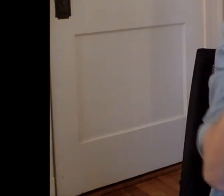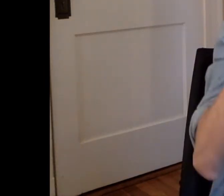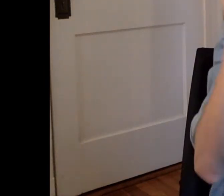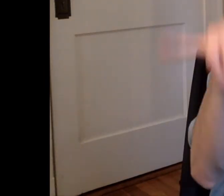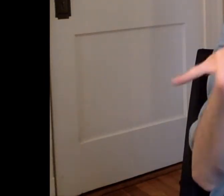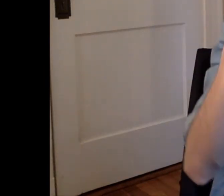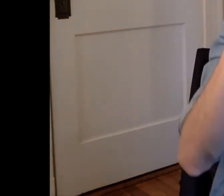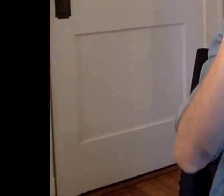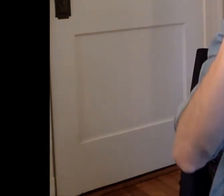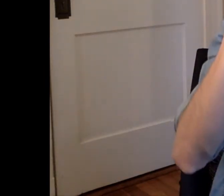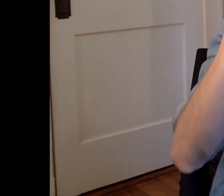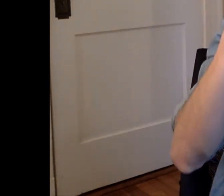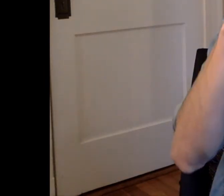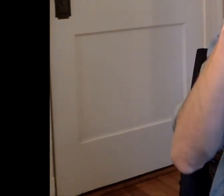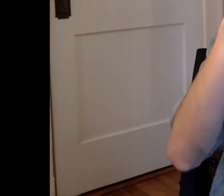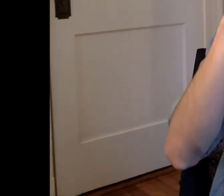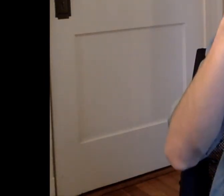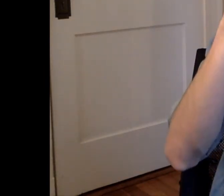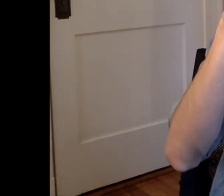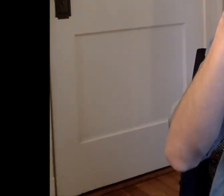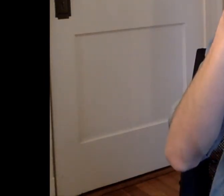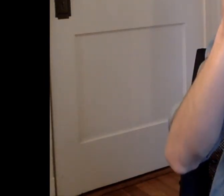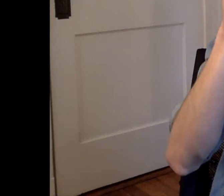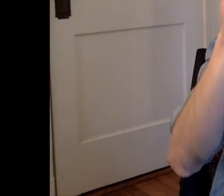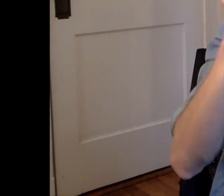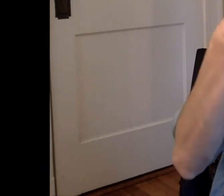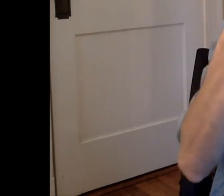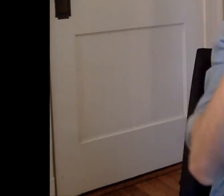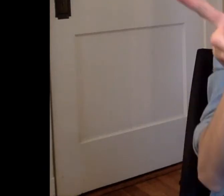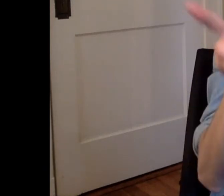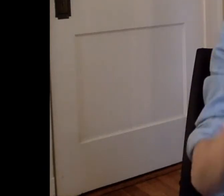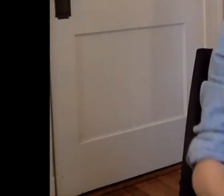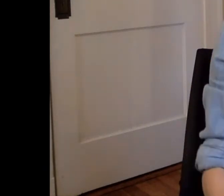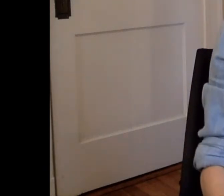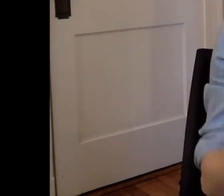In this video, I'm going to explain how to solve systems of inequalities.